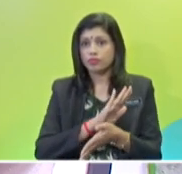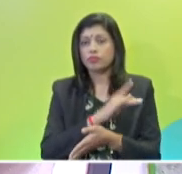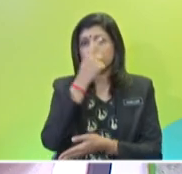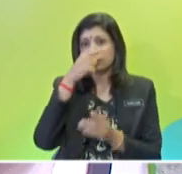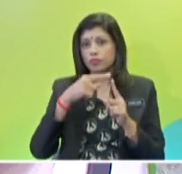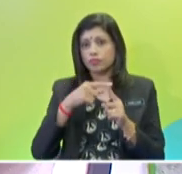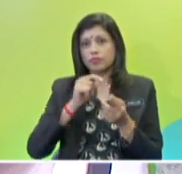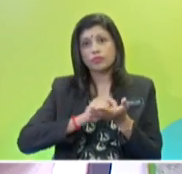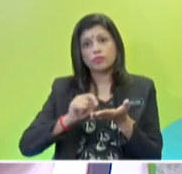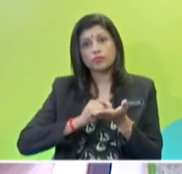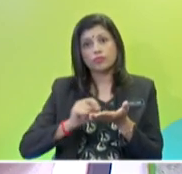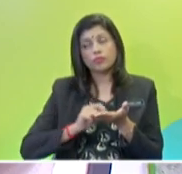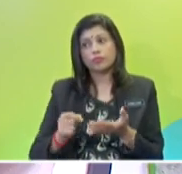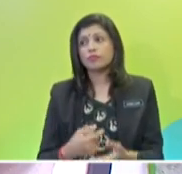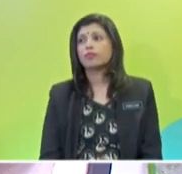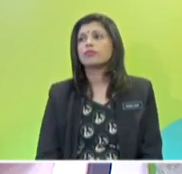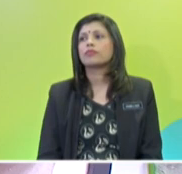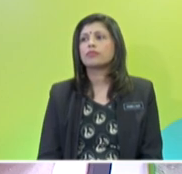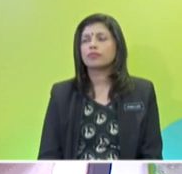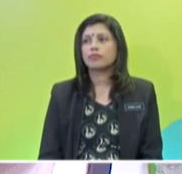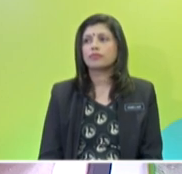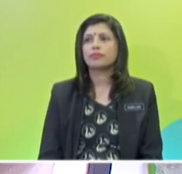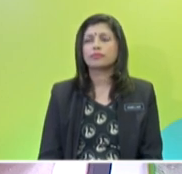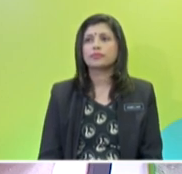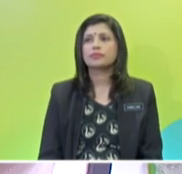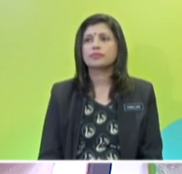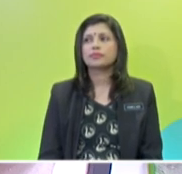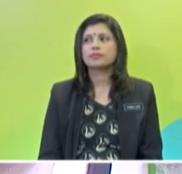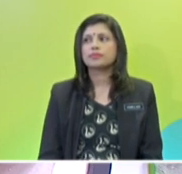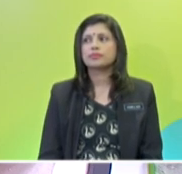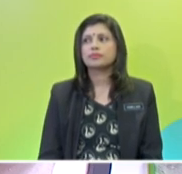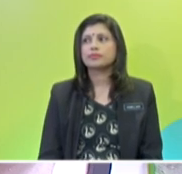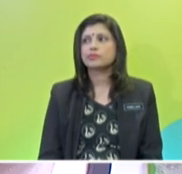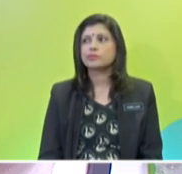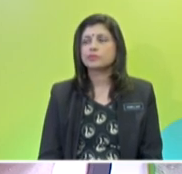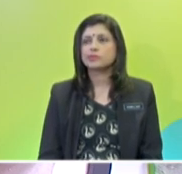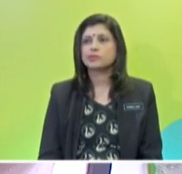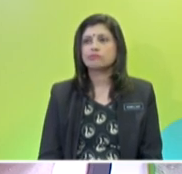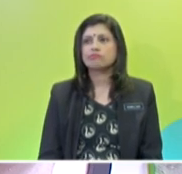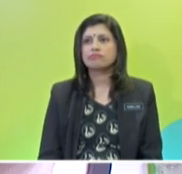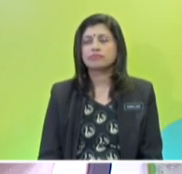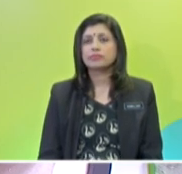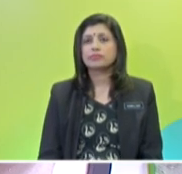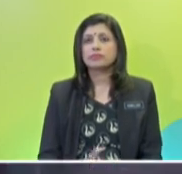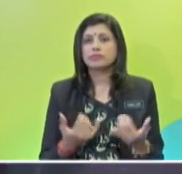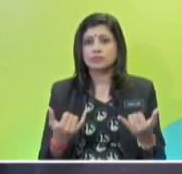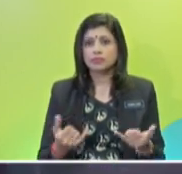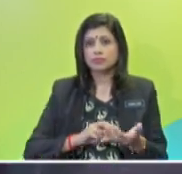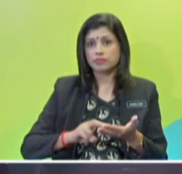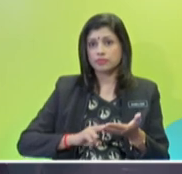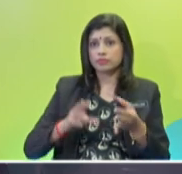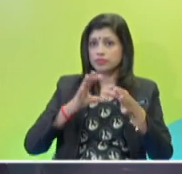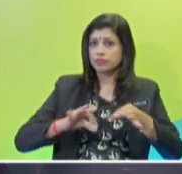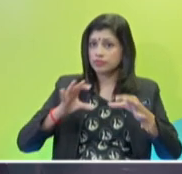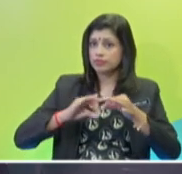worksheet, okay? The second worksheet. For this activity, I will need to ask Chris to read the story again. The same story, did you? The same